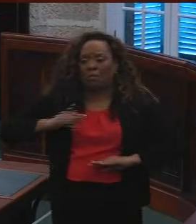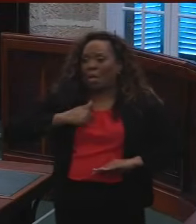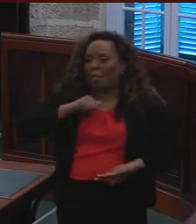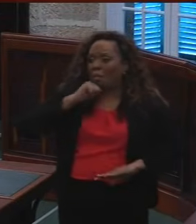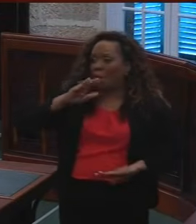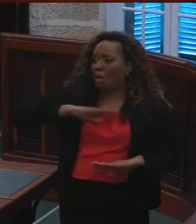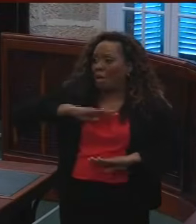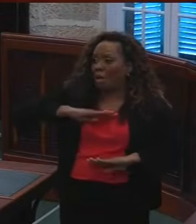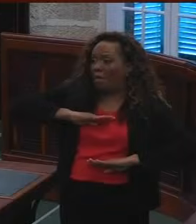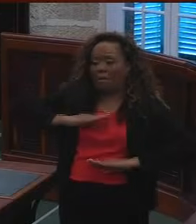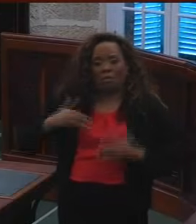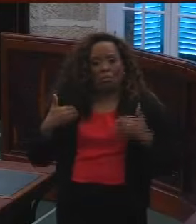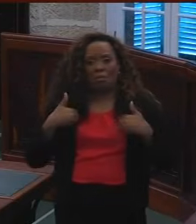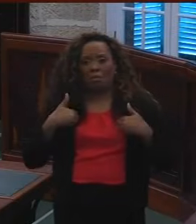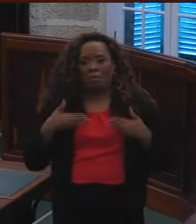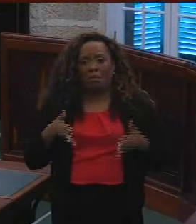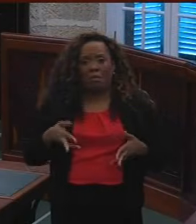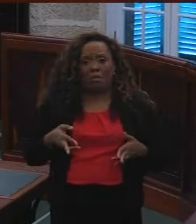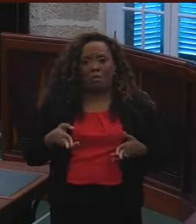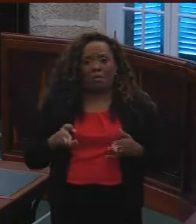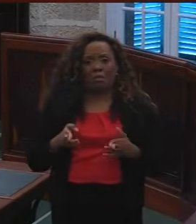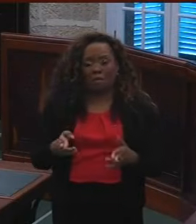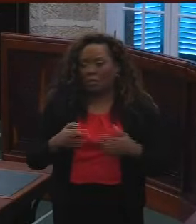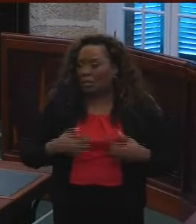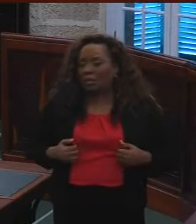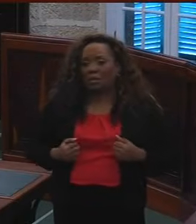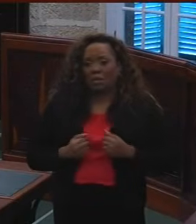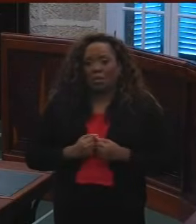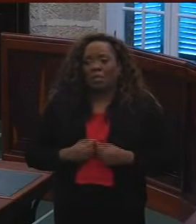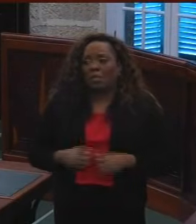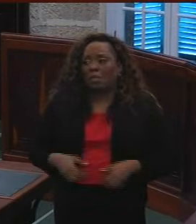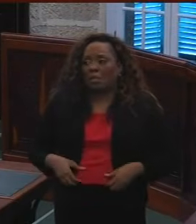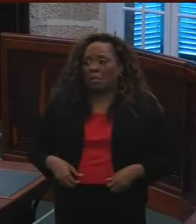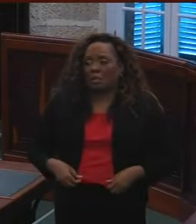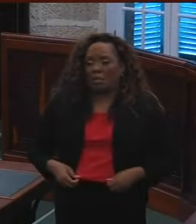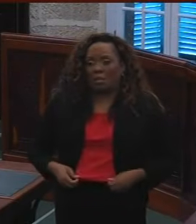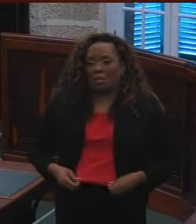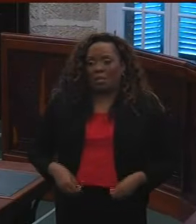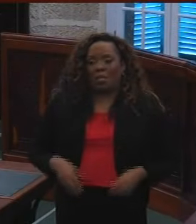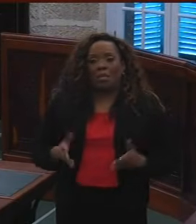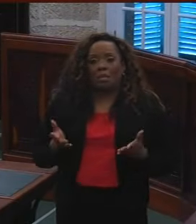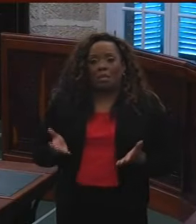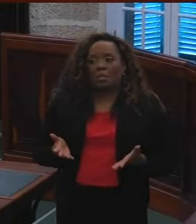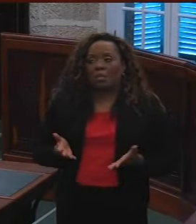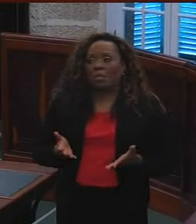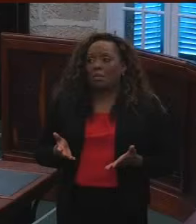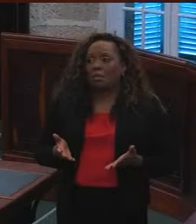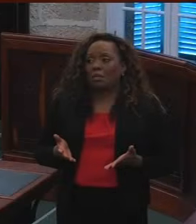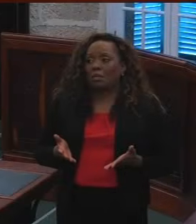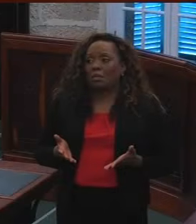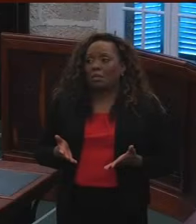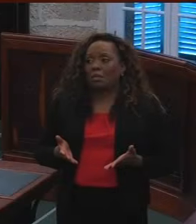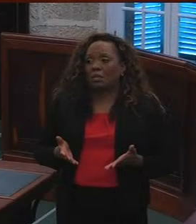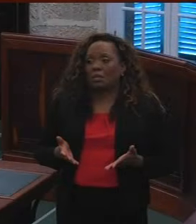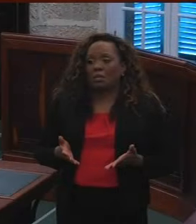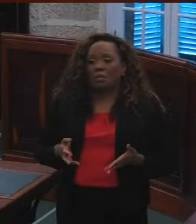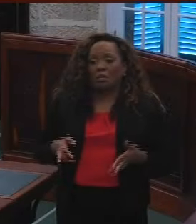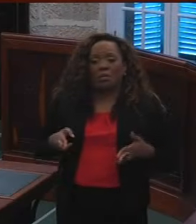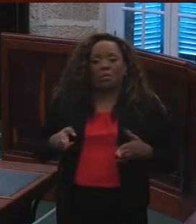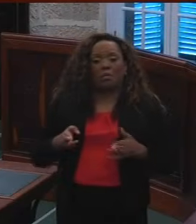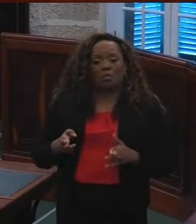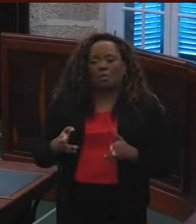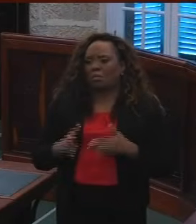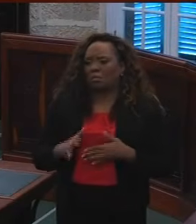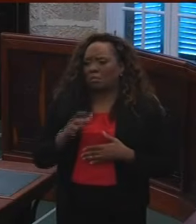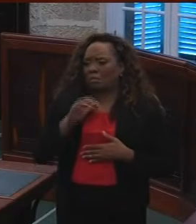are created, some of the newer roads, we do not have enough space for people to walk. I'm